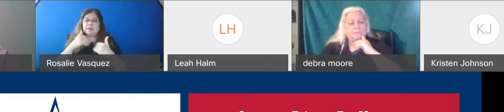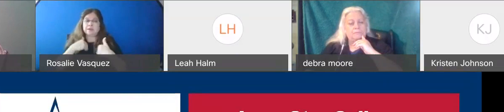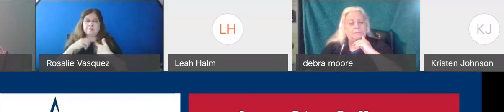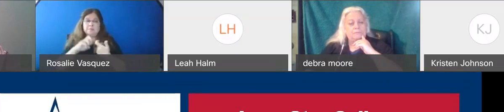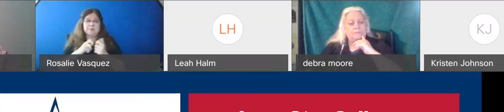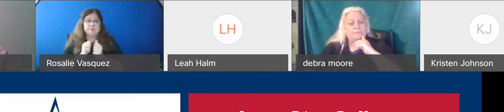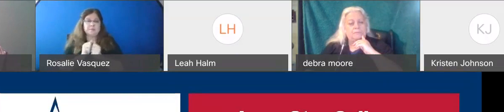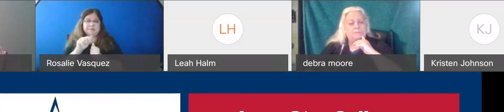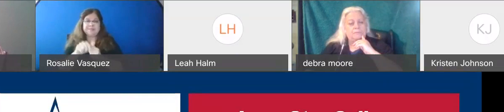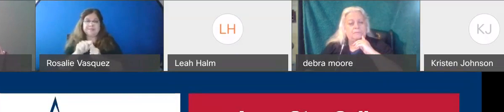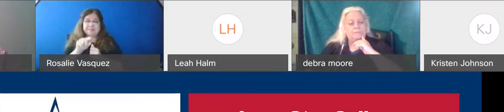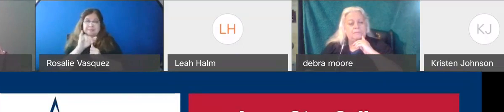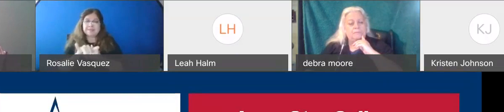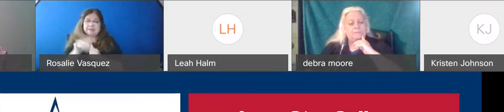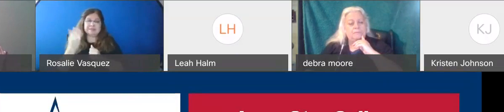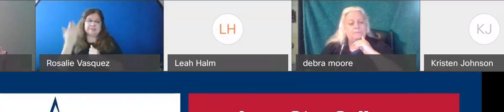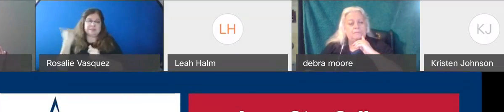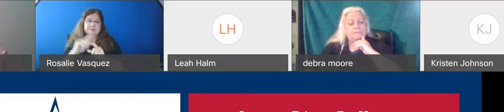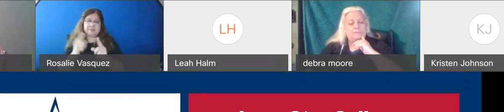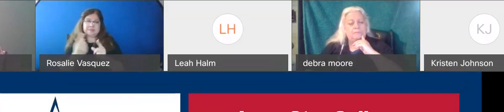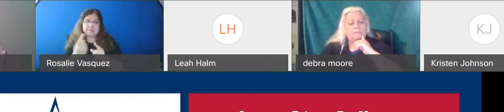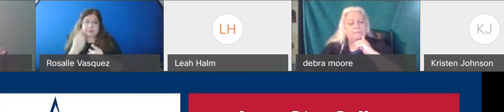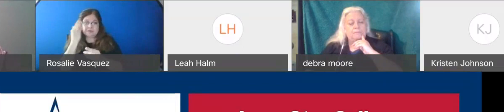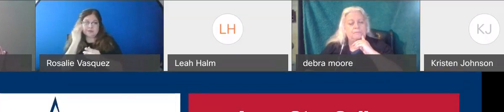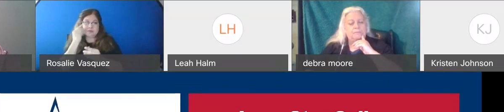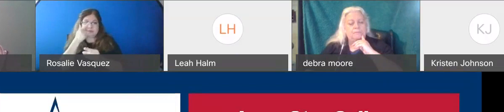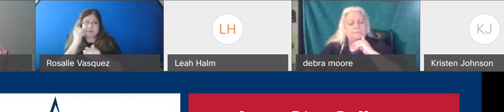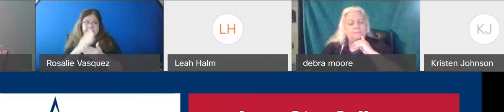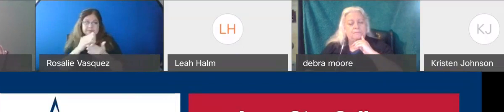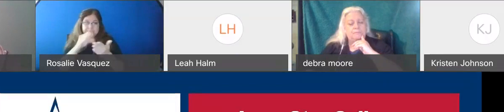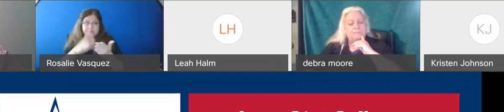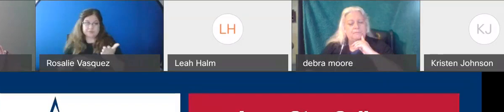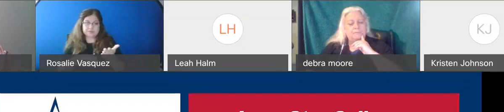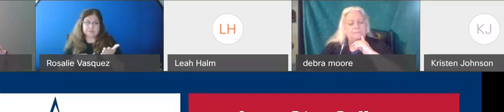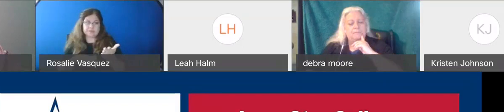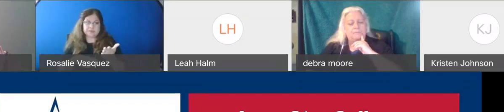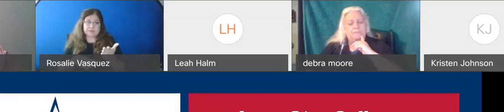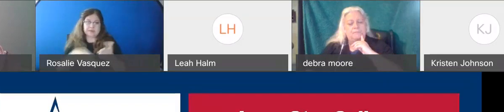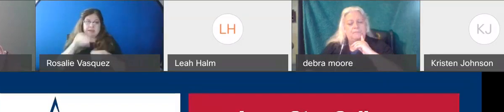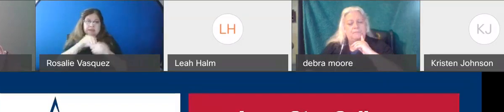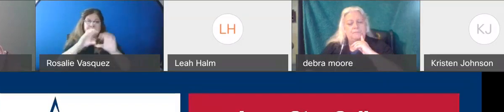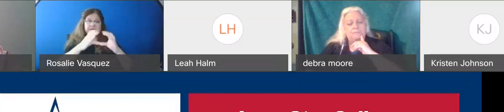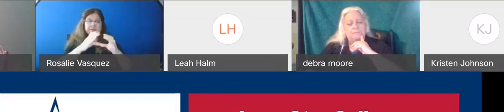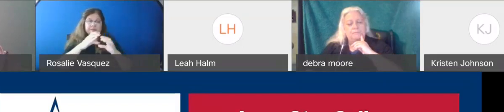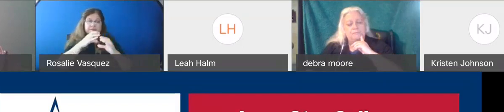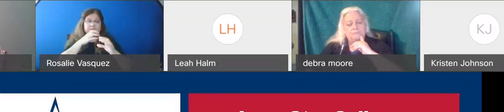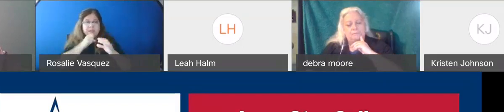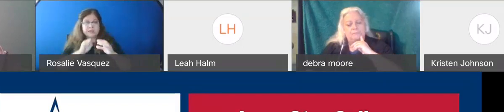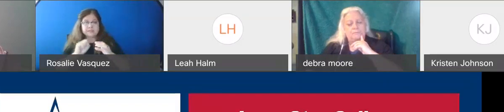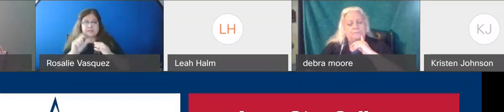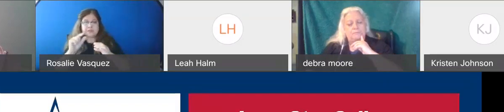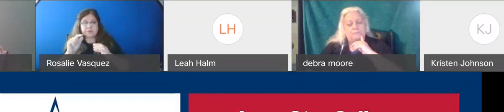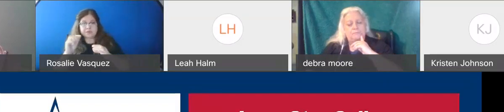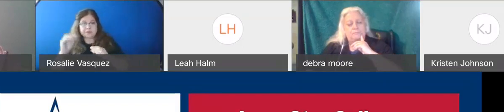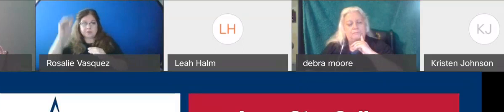with that in the past, but it's just something to note because some of our students in these clubs are over 21, and sometimes